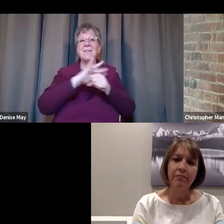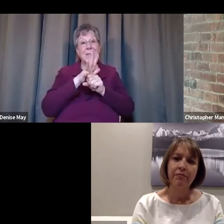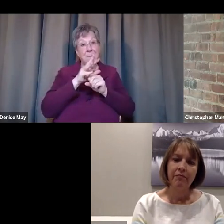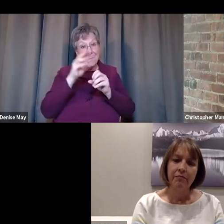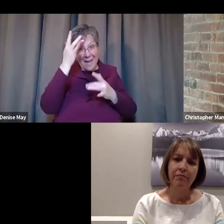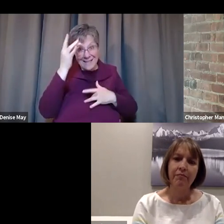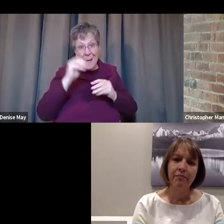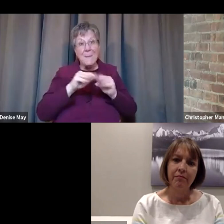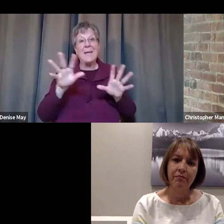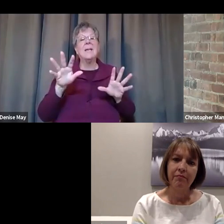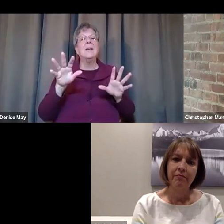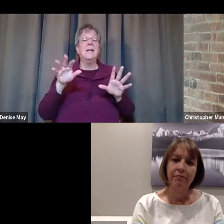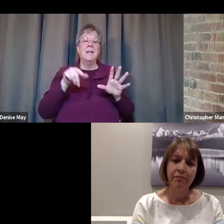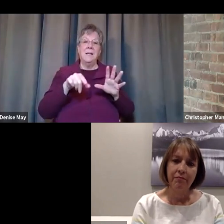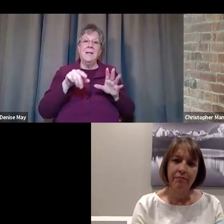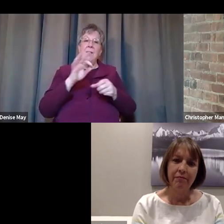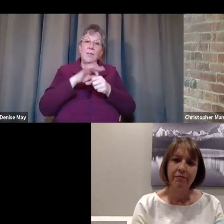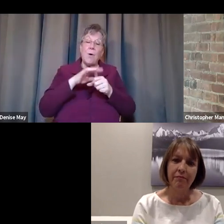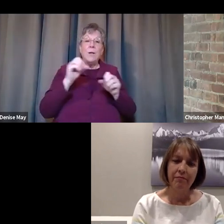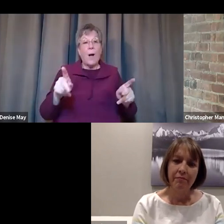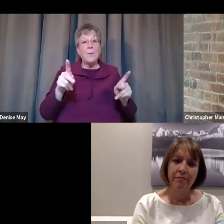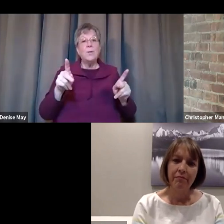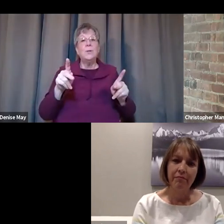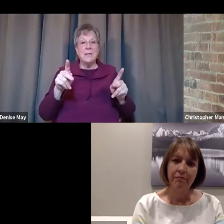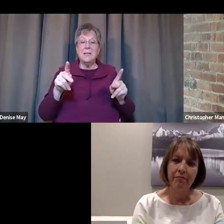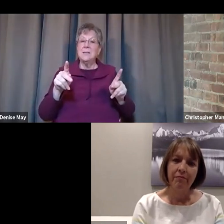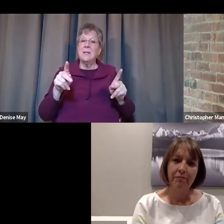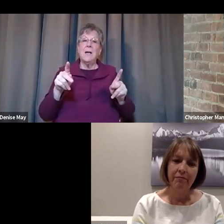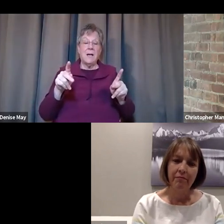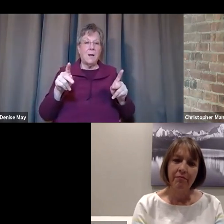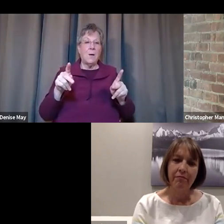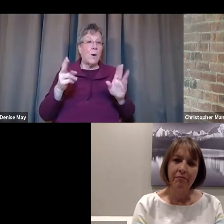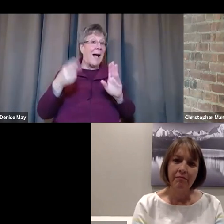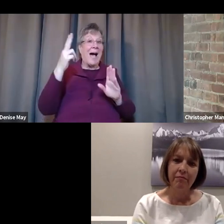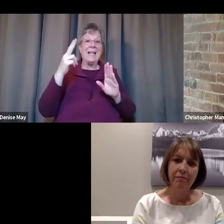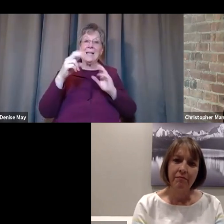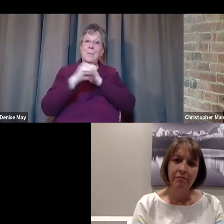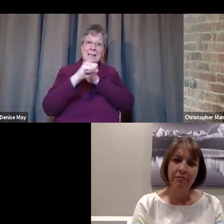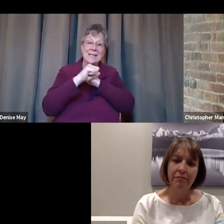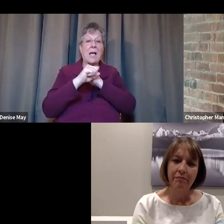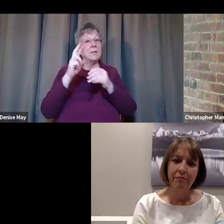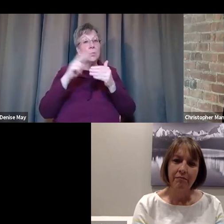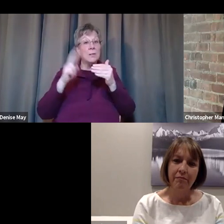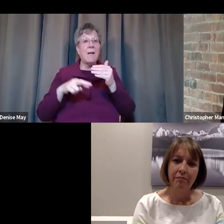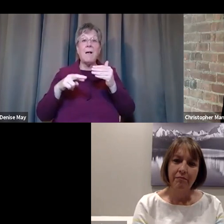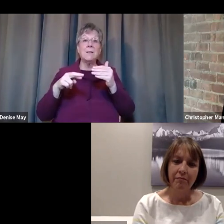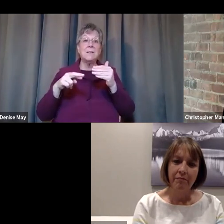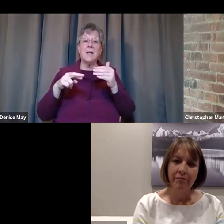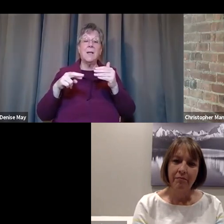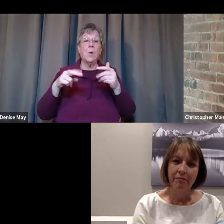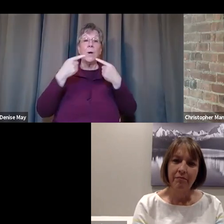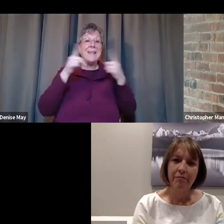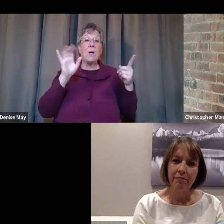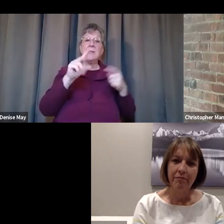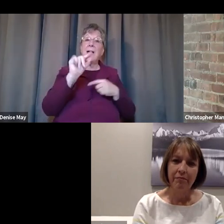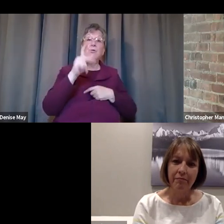these expanded voting opportunities through different means were highly politicized, and the results came back in a way where, Trump